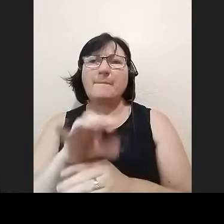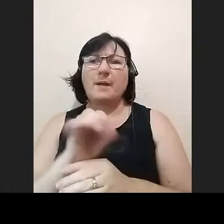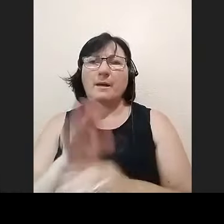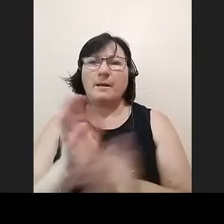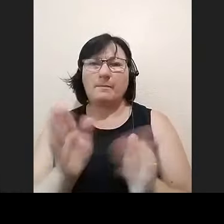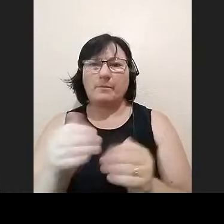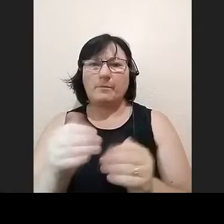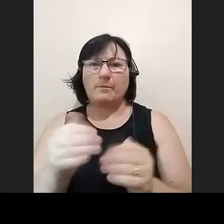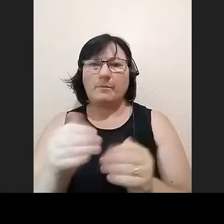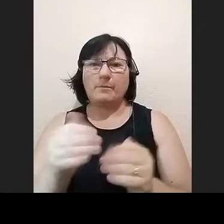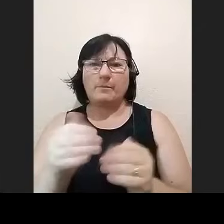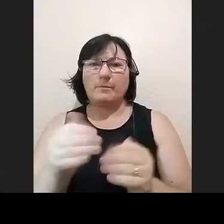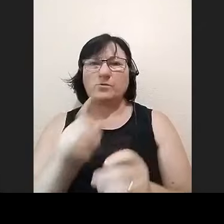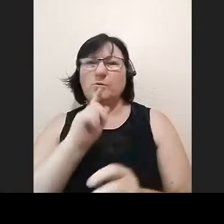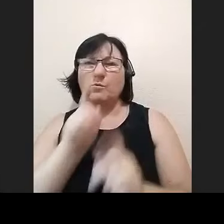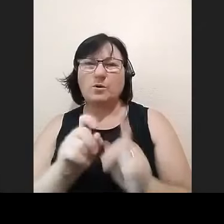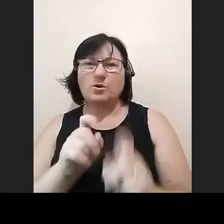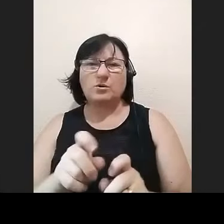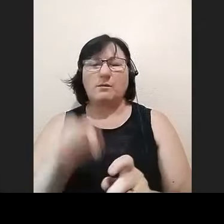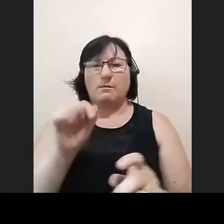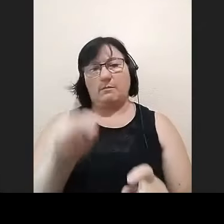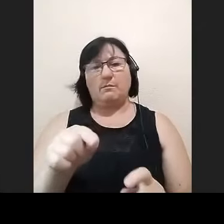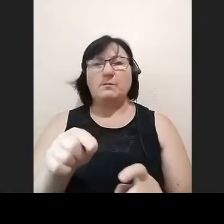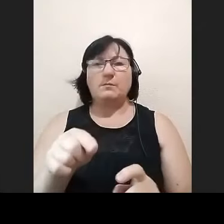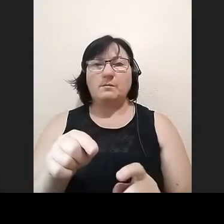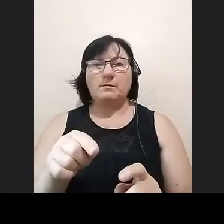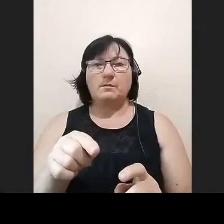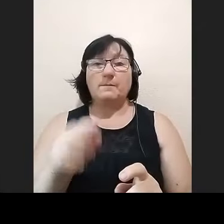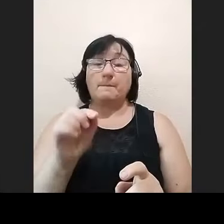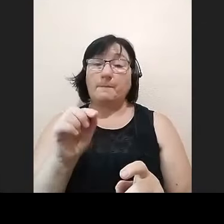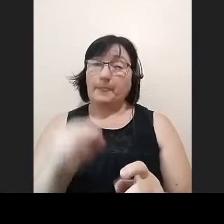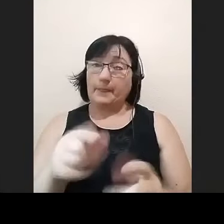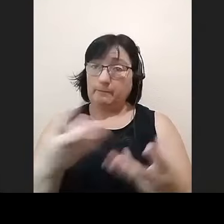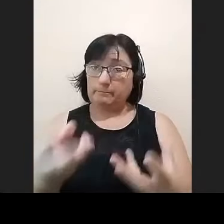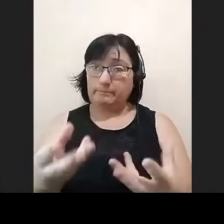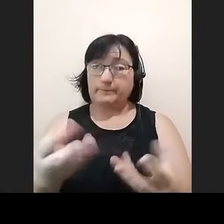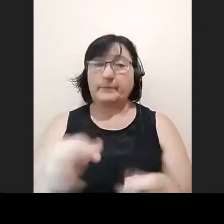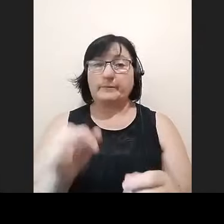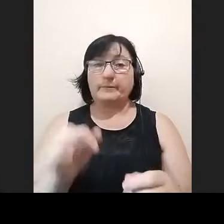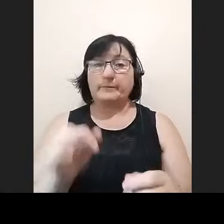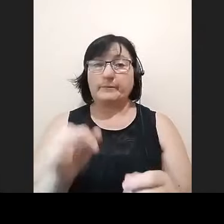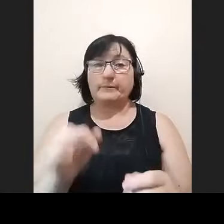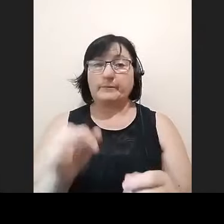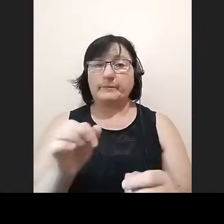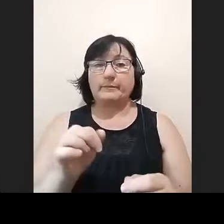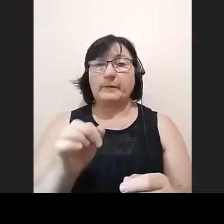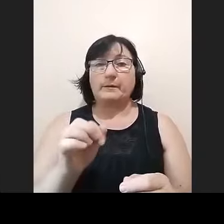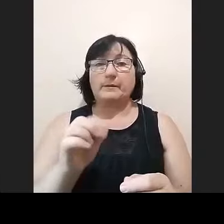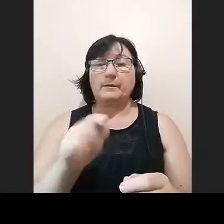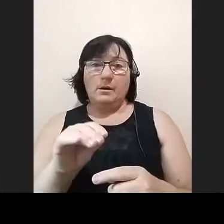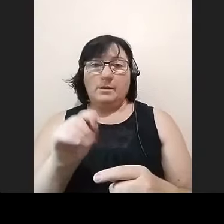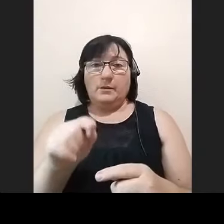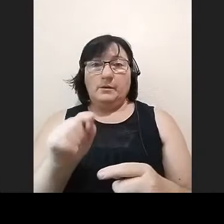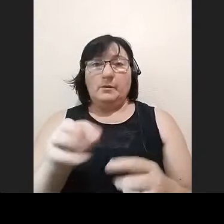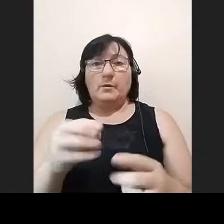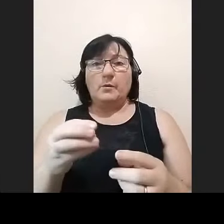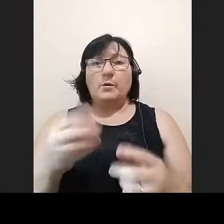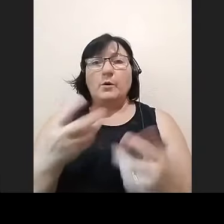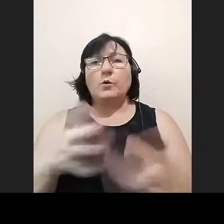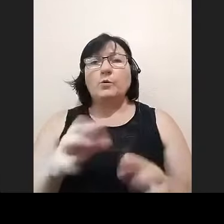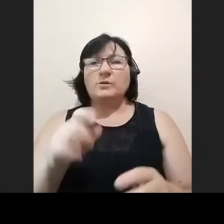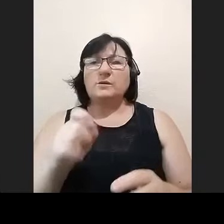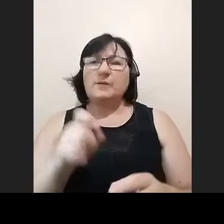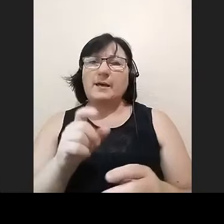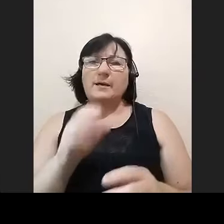sars.gov.za. If that is the case, I would like to ask you to please make use of the chat box as well as the question and answer